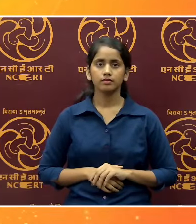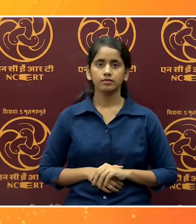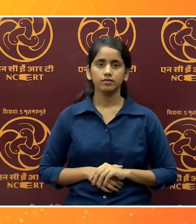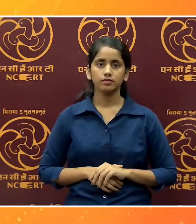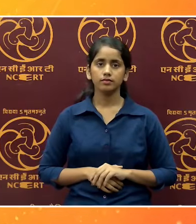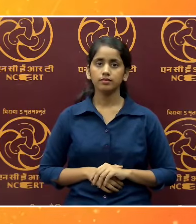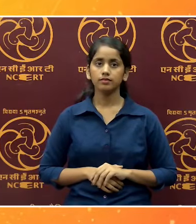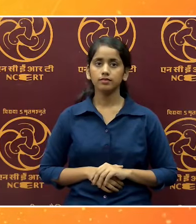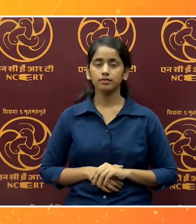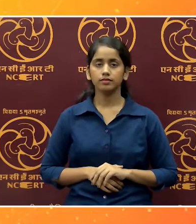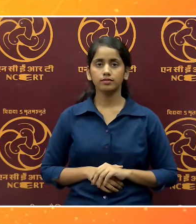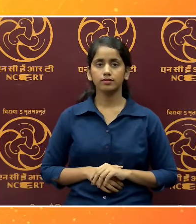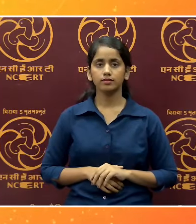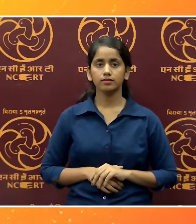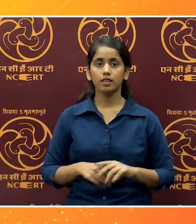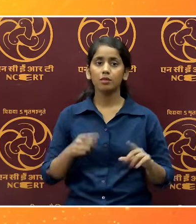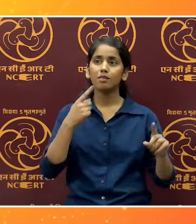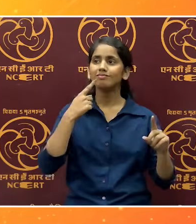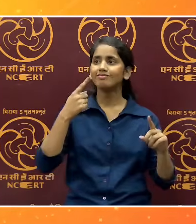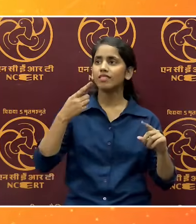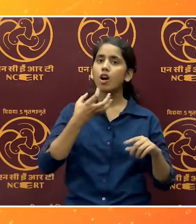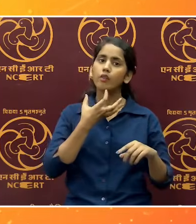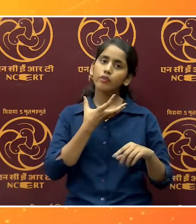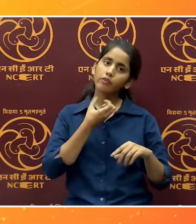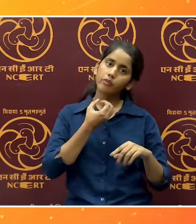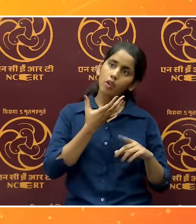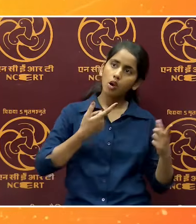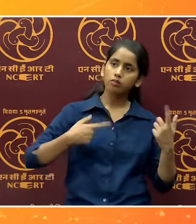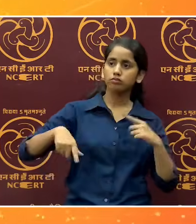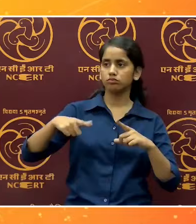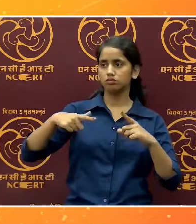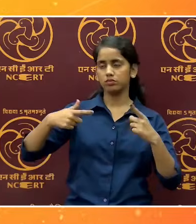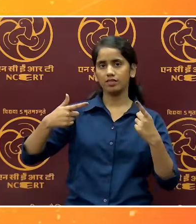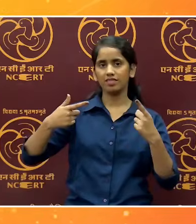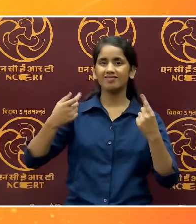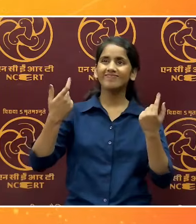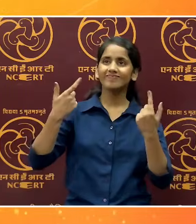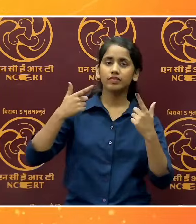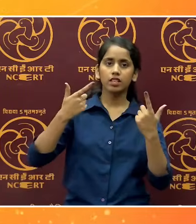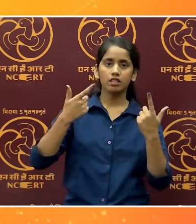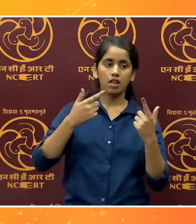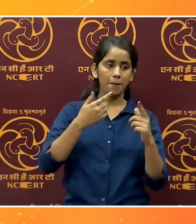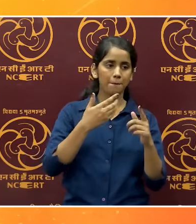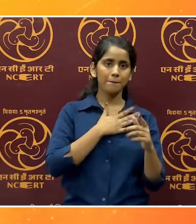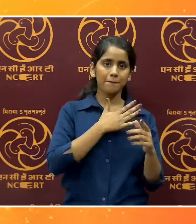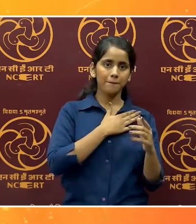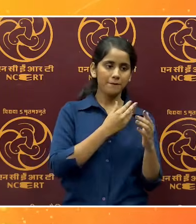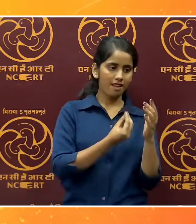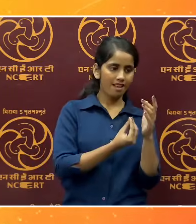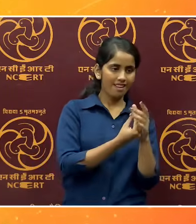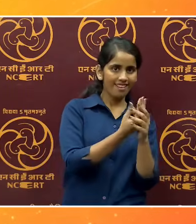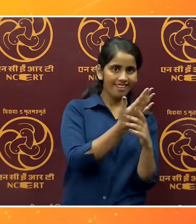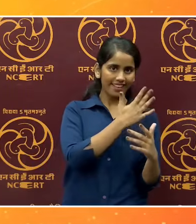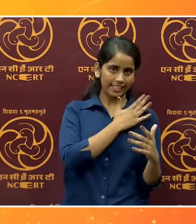color, the frog can easily camouflage and can also, because it matches with plants and